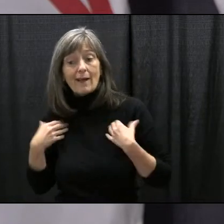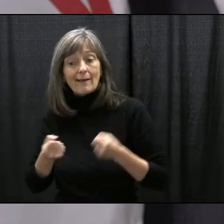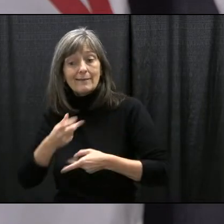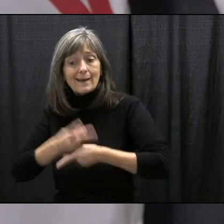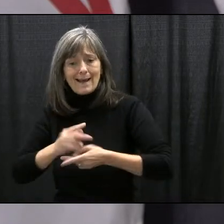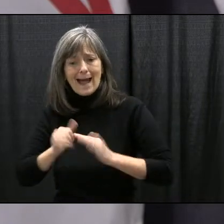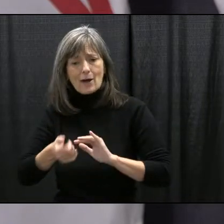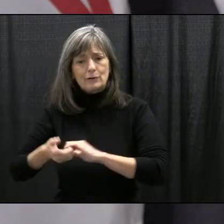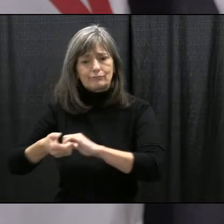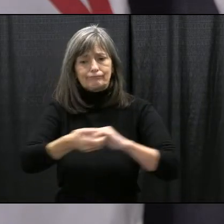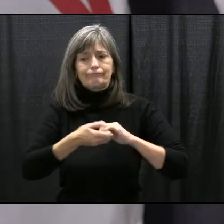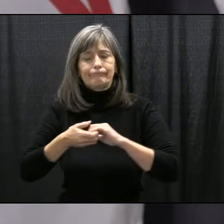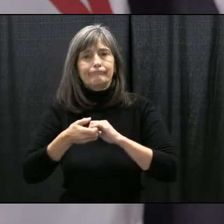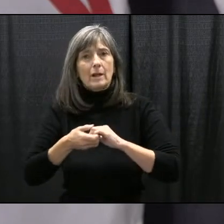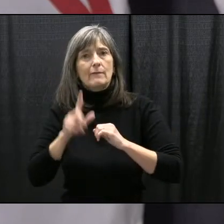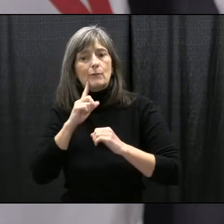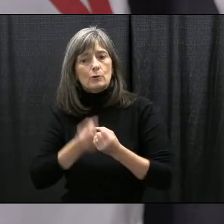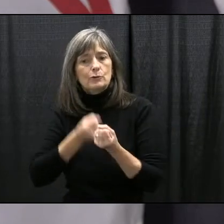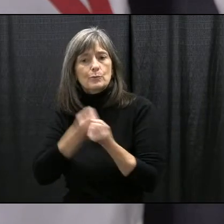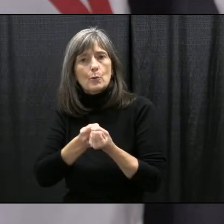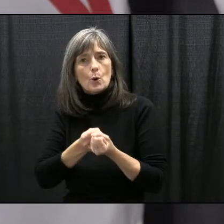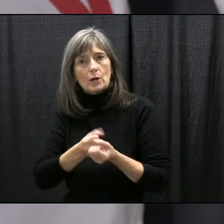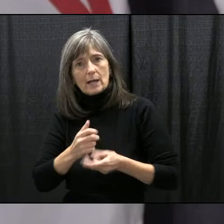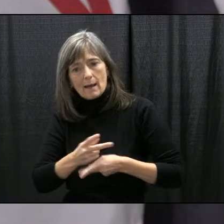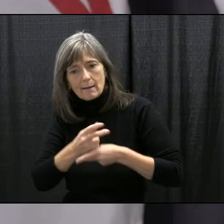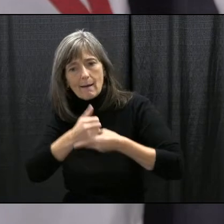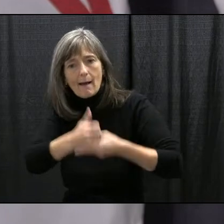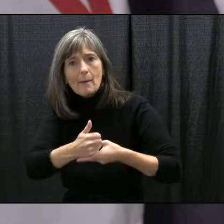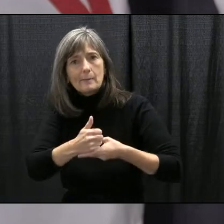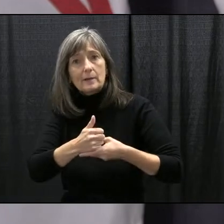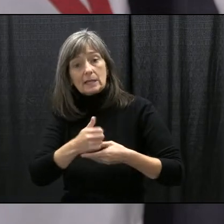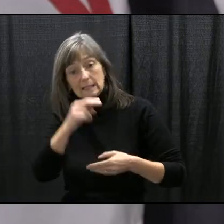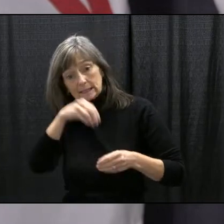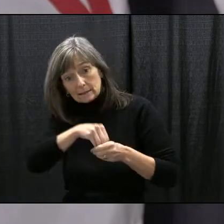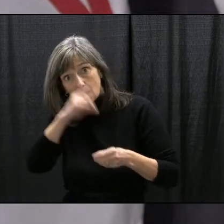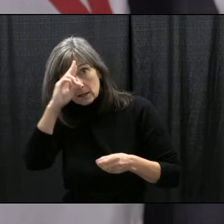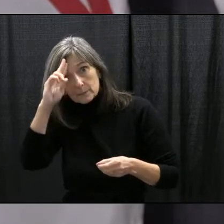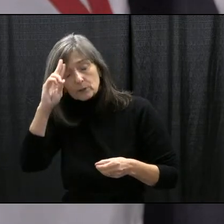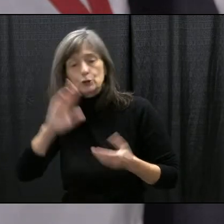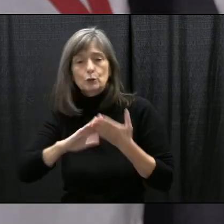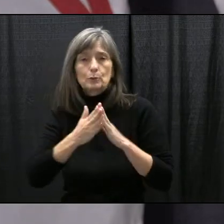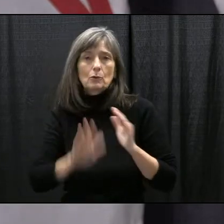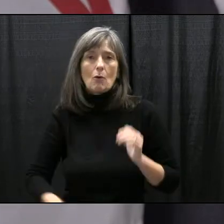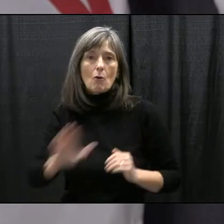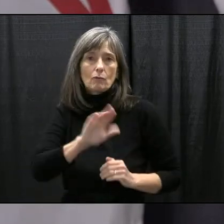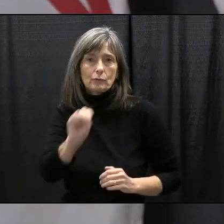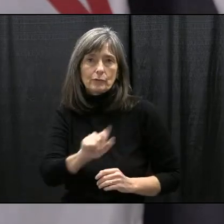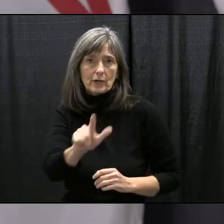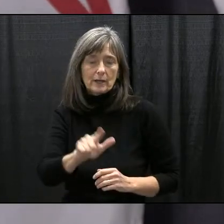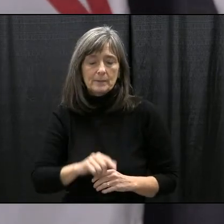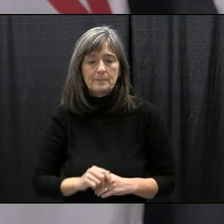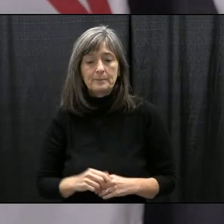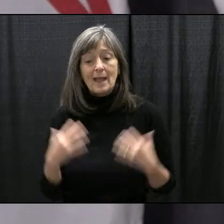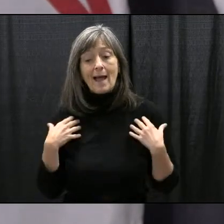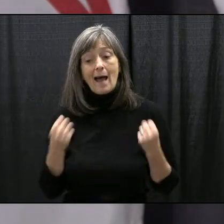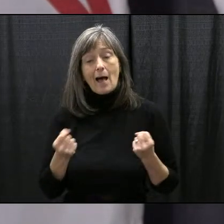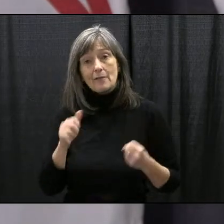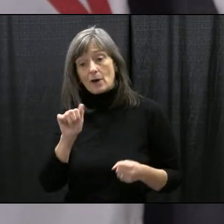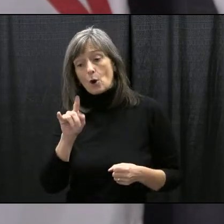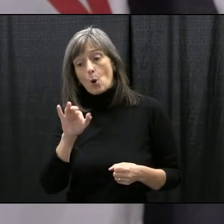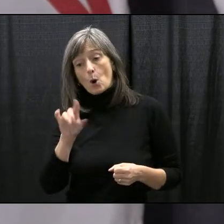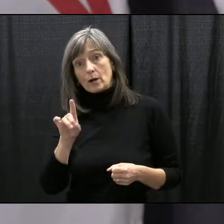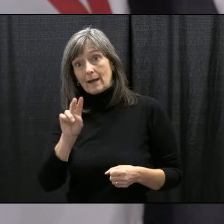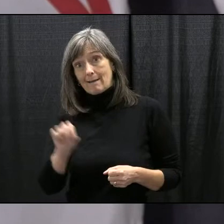province's healthcare needs, both in hospital and in community settings. Health Accord NL has